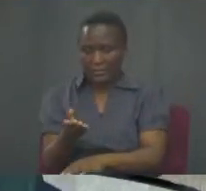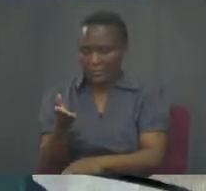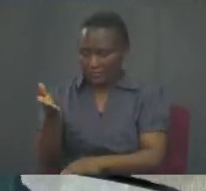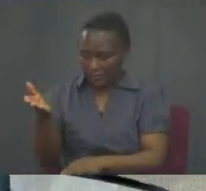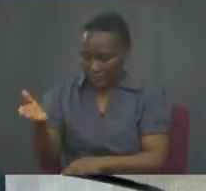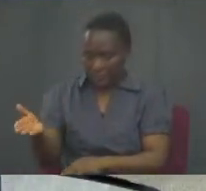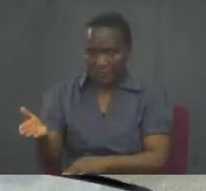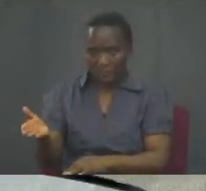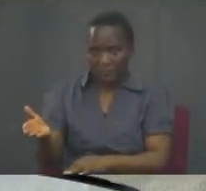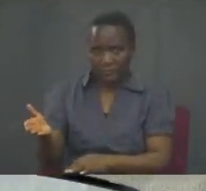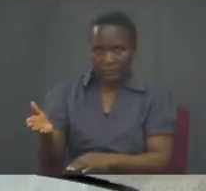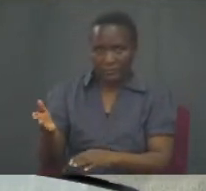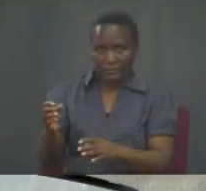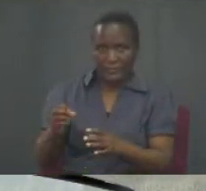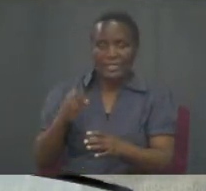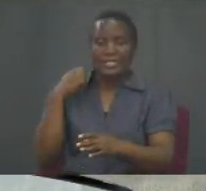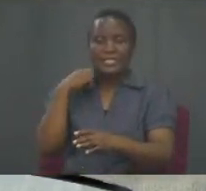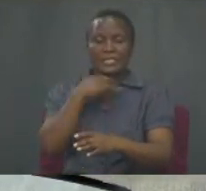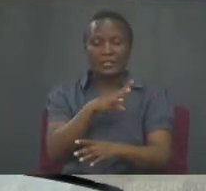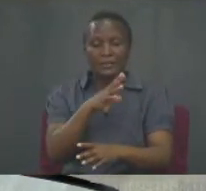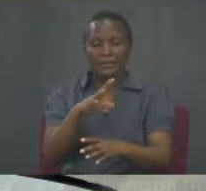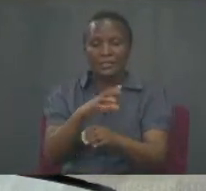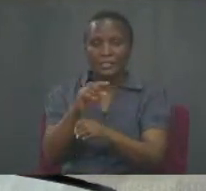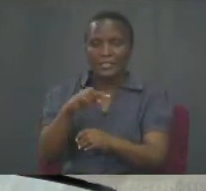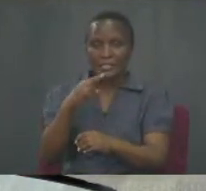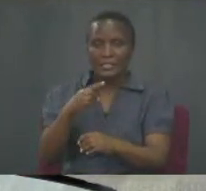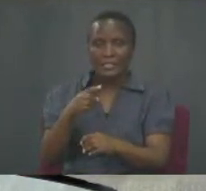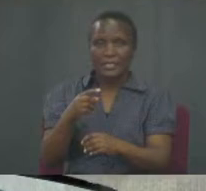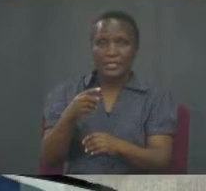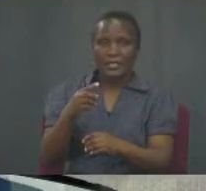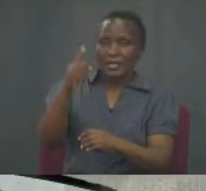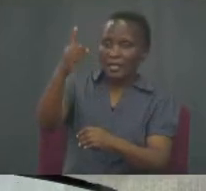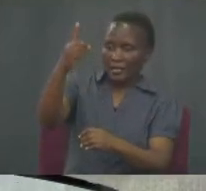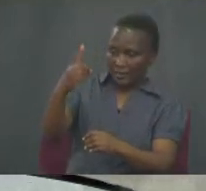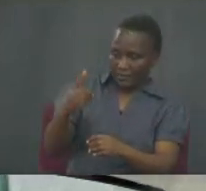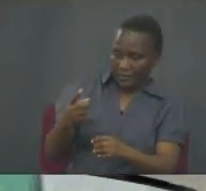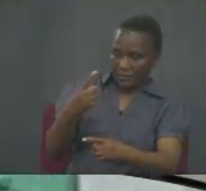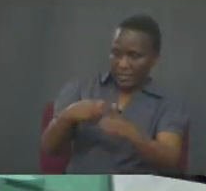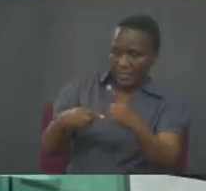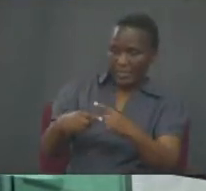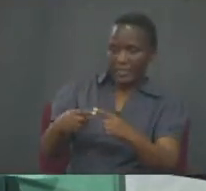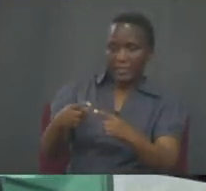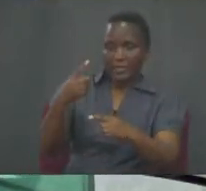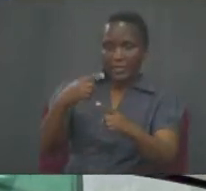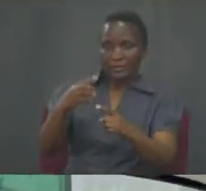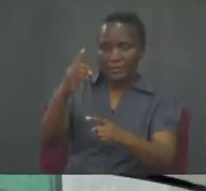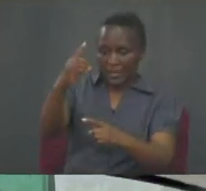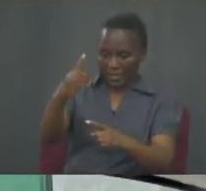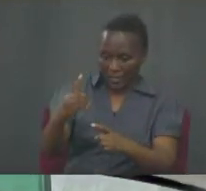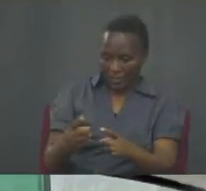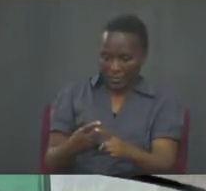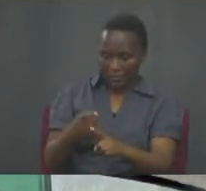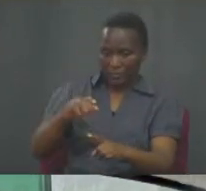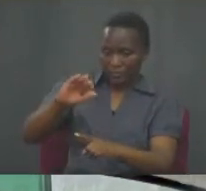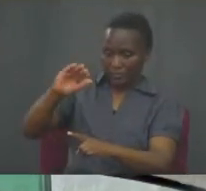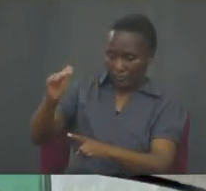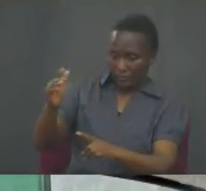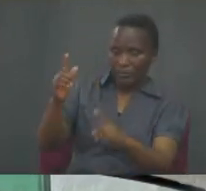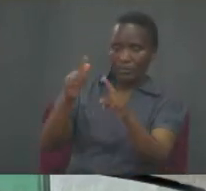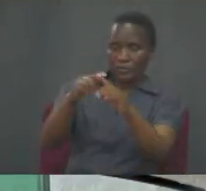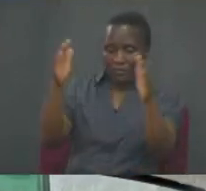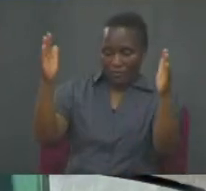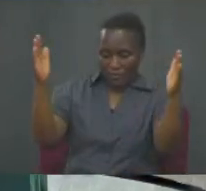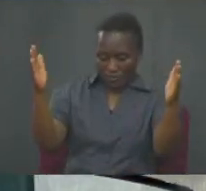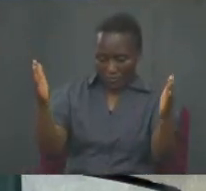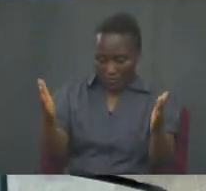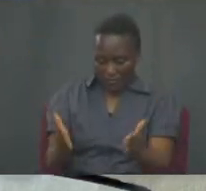from the valley. And she says, come down from the mountains. Come to the valley. But